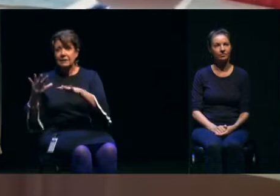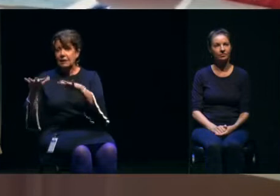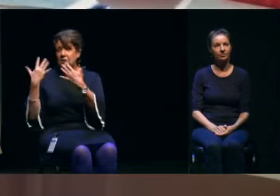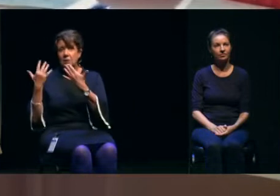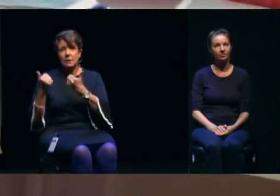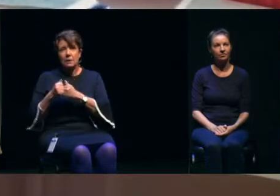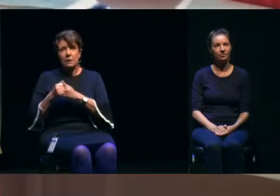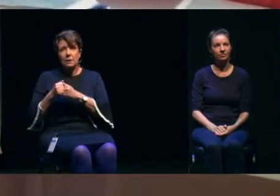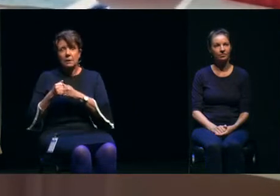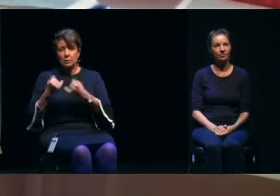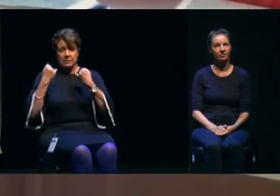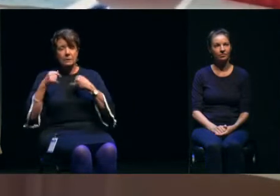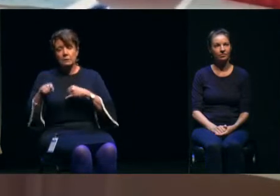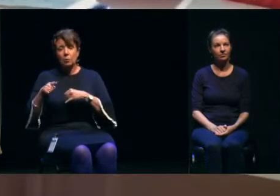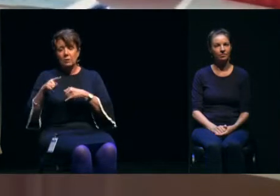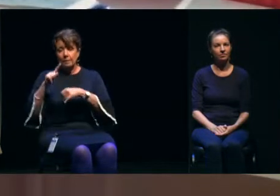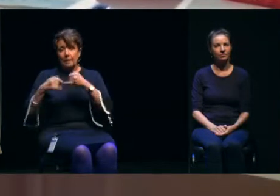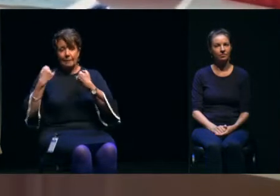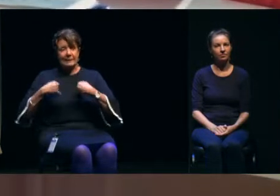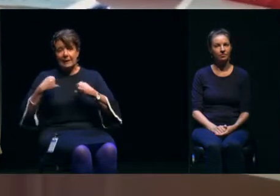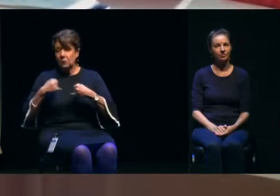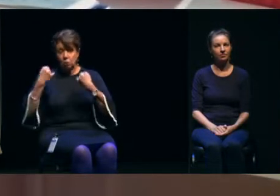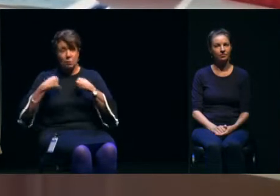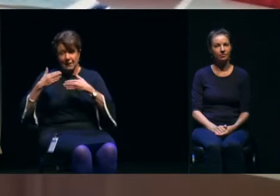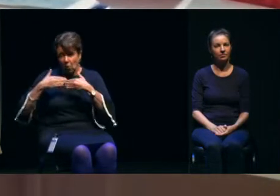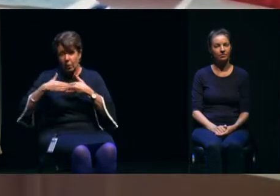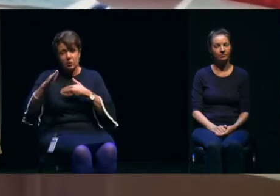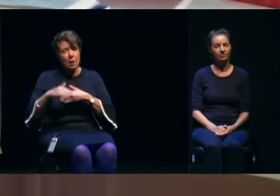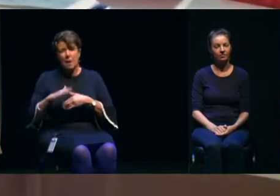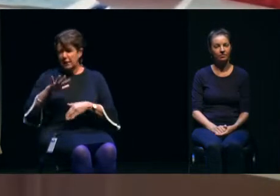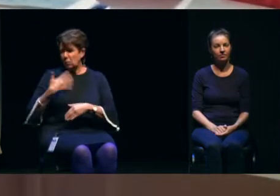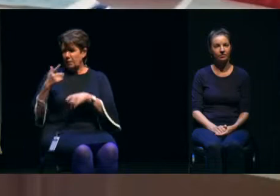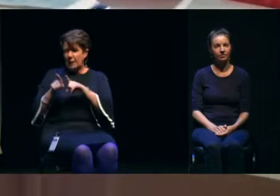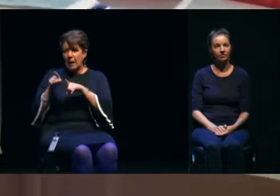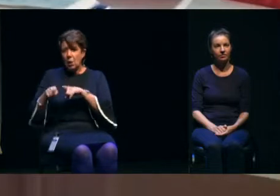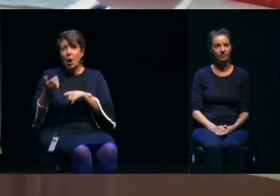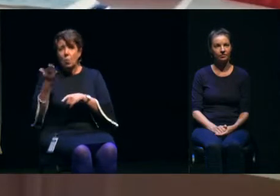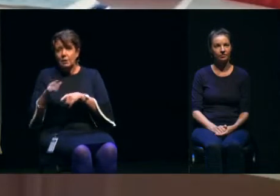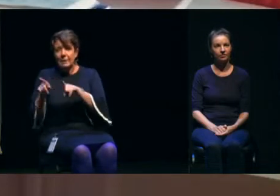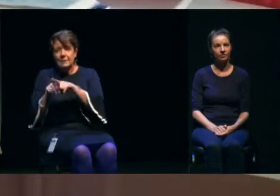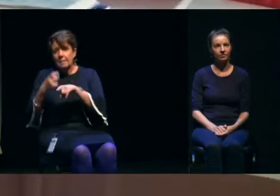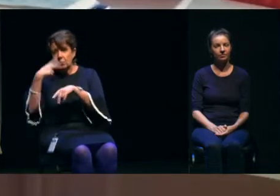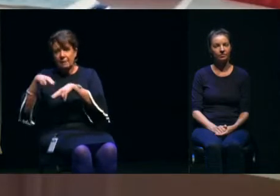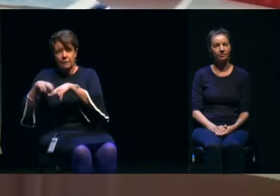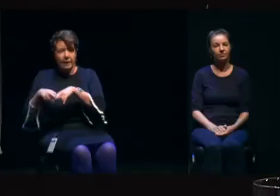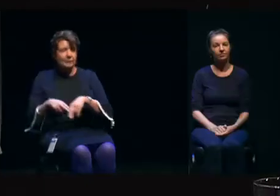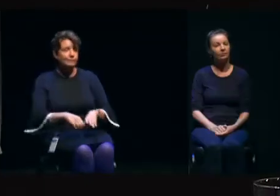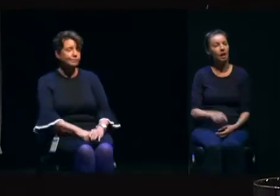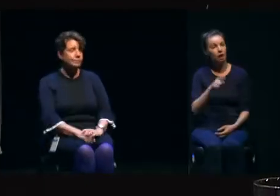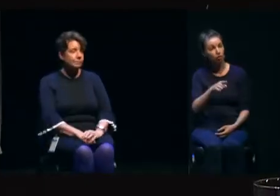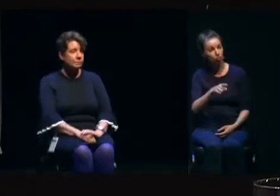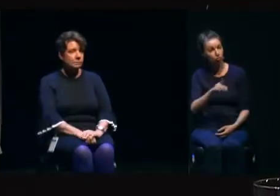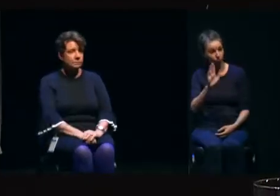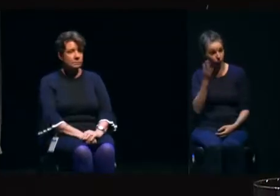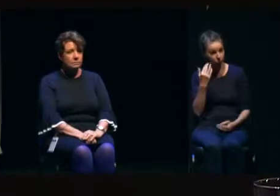sick. So she was sick all the time. Yeah. I didn't want to be like her. I wanted to be like my grandfather. Did you ever see your